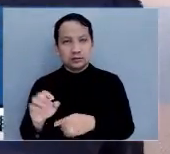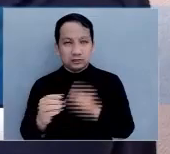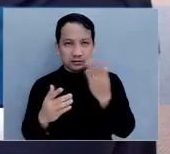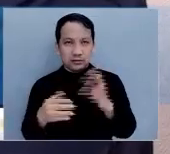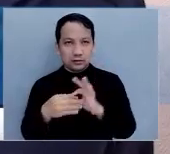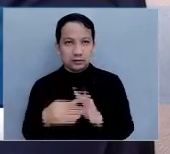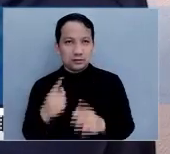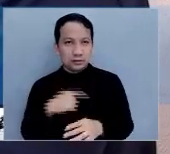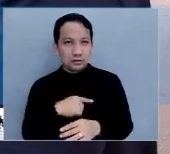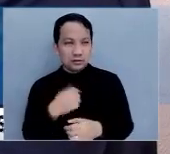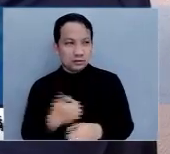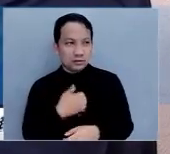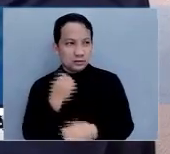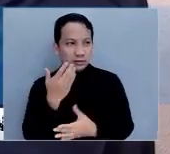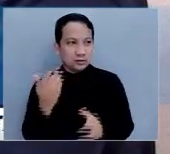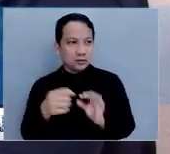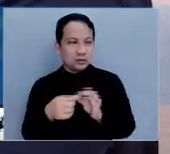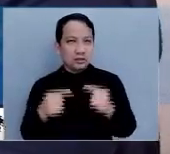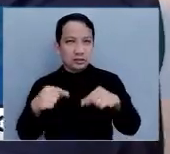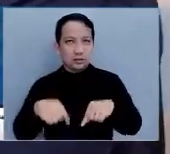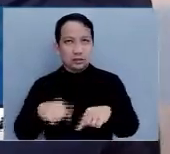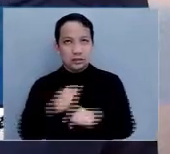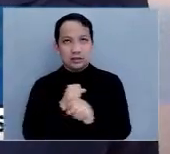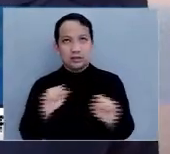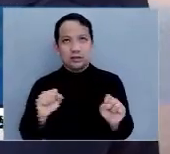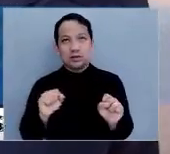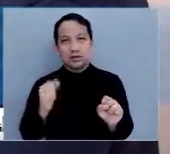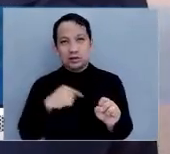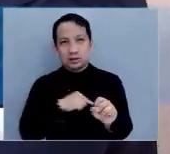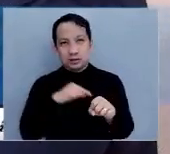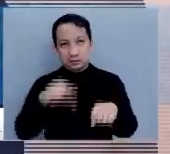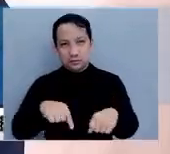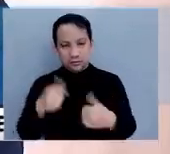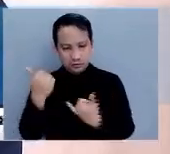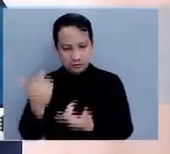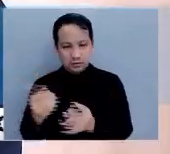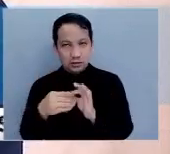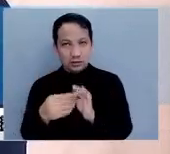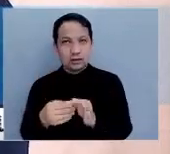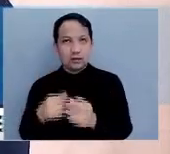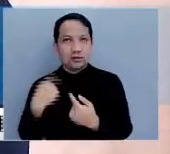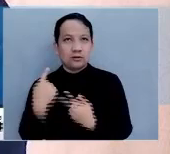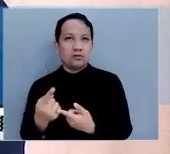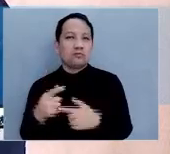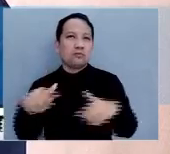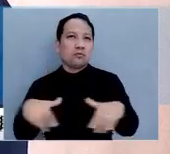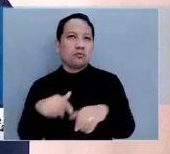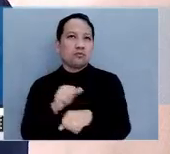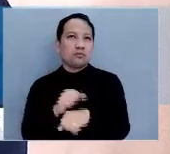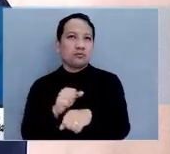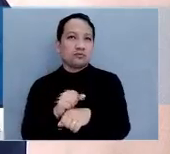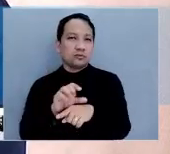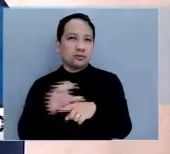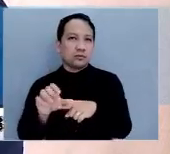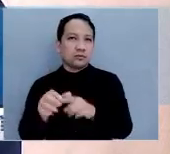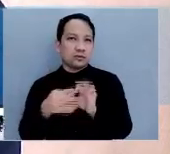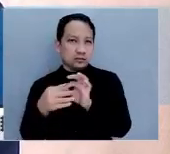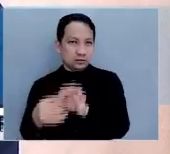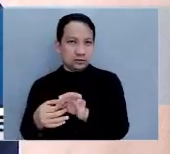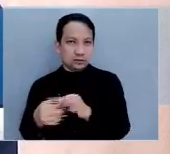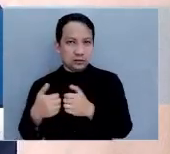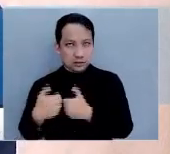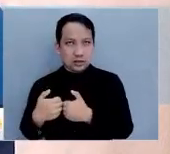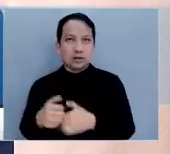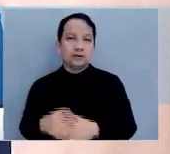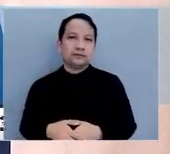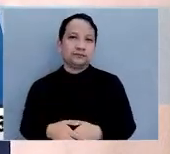financially stable, emotionally stable, security. Lahat yon pwede mong gawin while working and it carries over to relationships. Ayun,